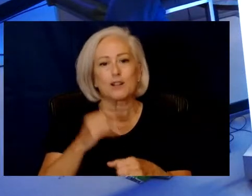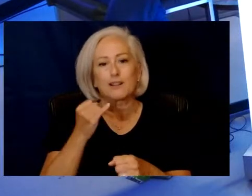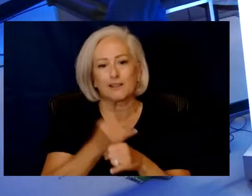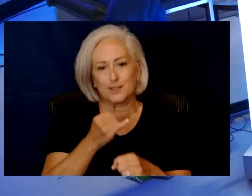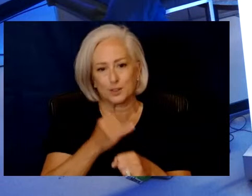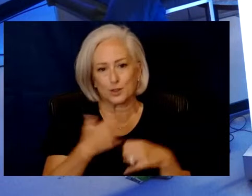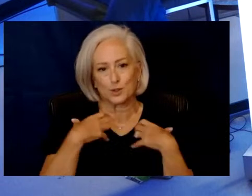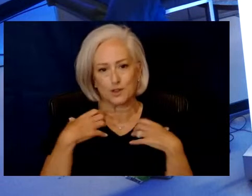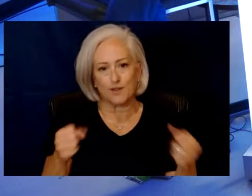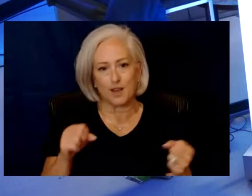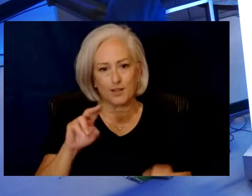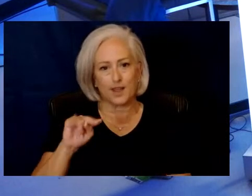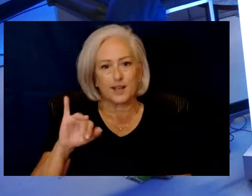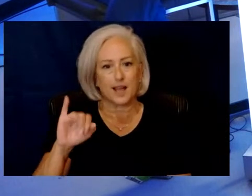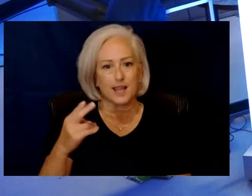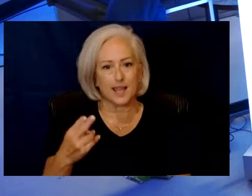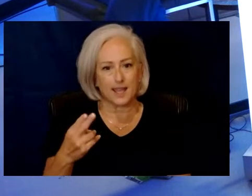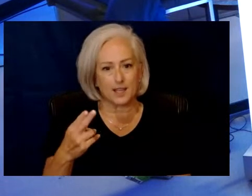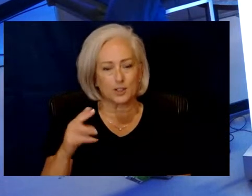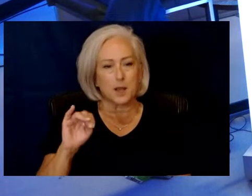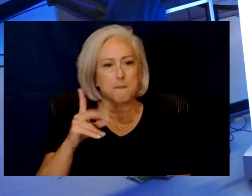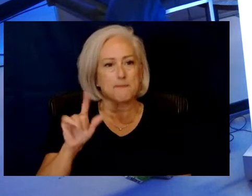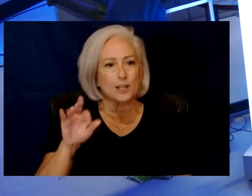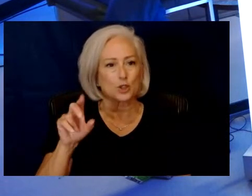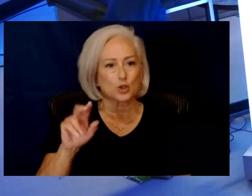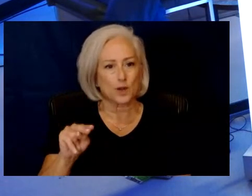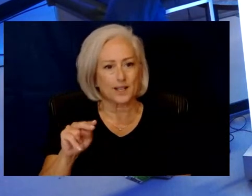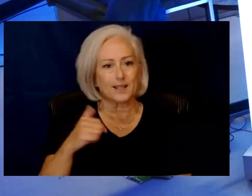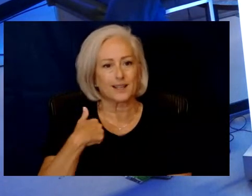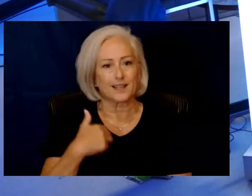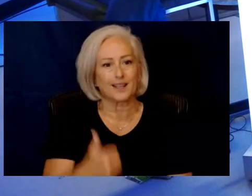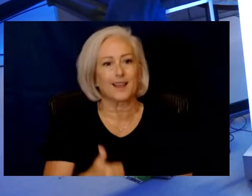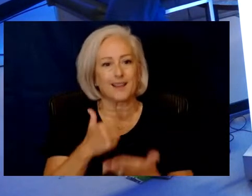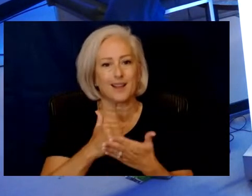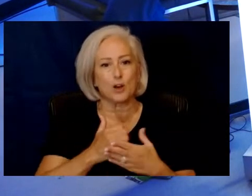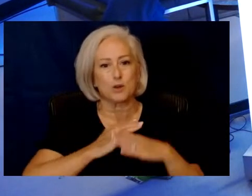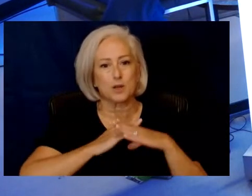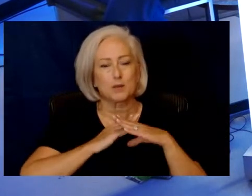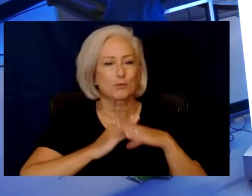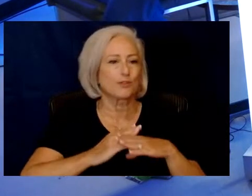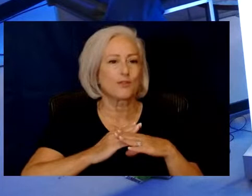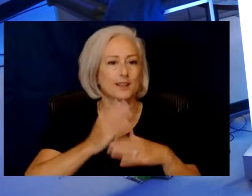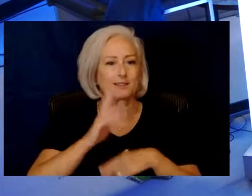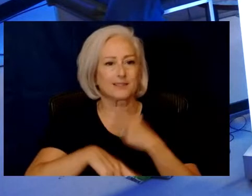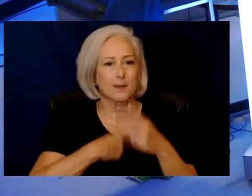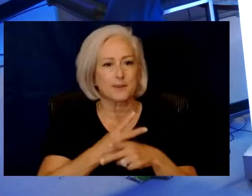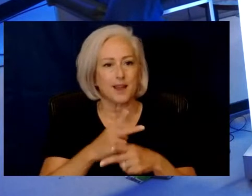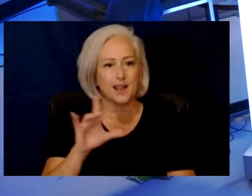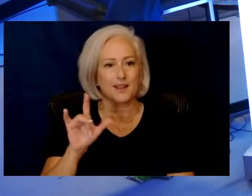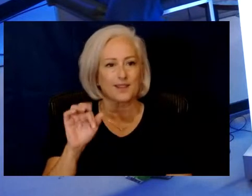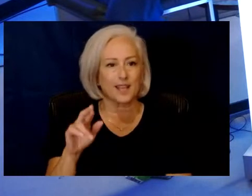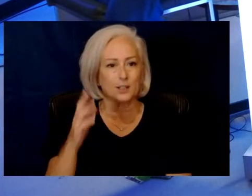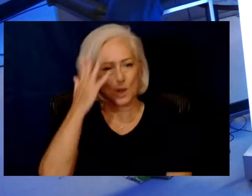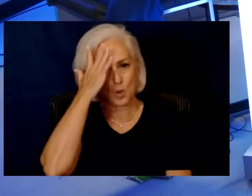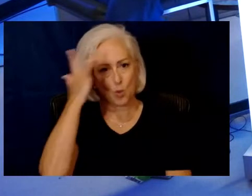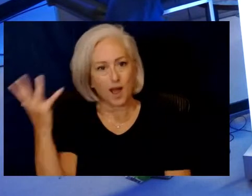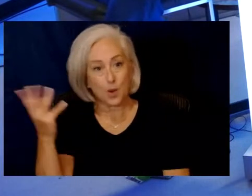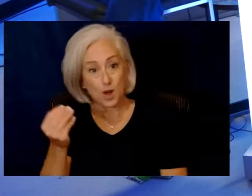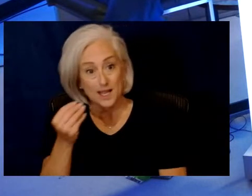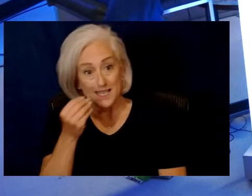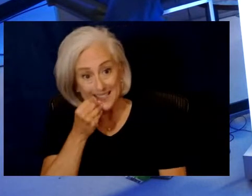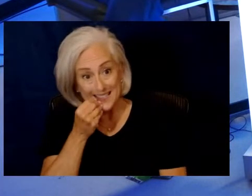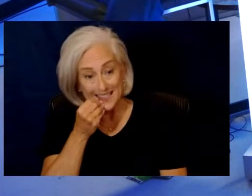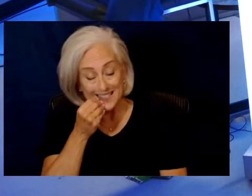help in treating and preventing certain types of cancer. Can you explain why what we eat can also